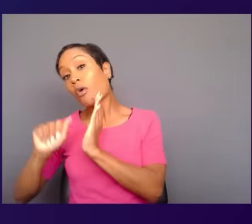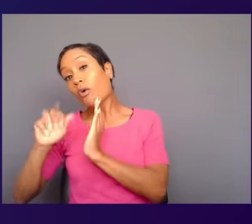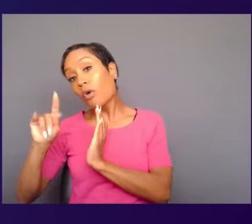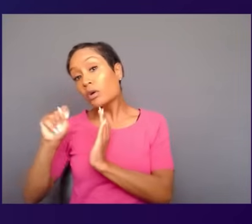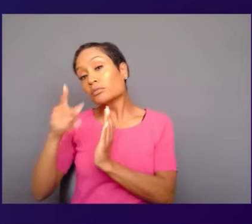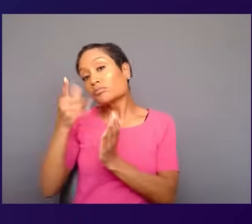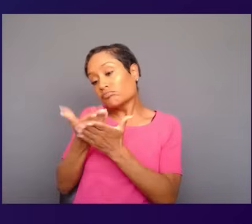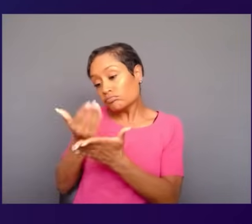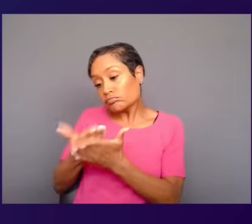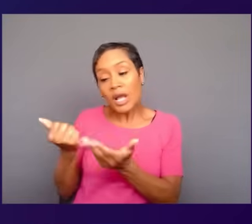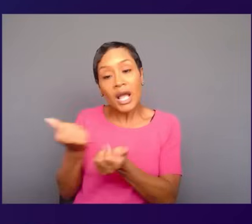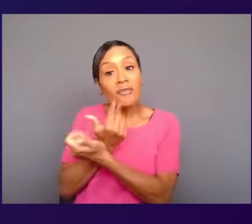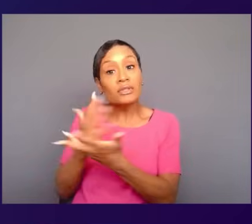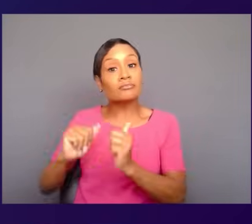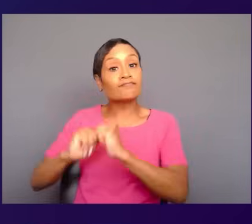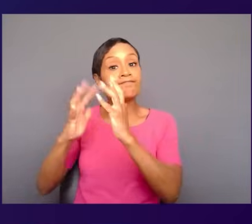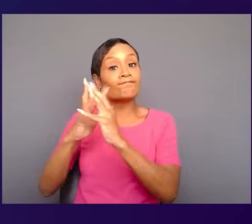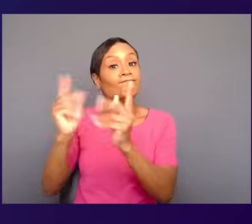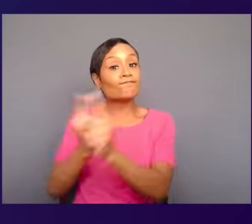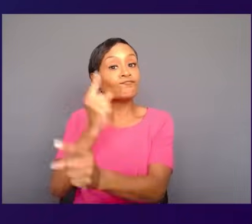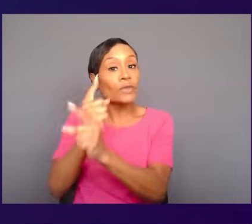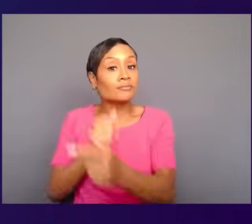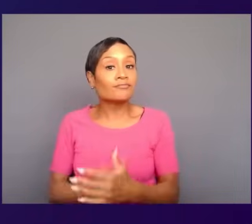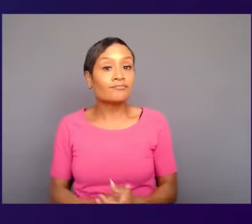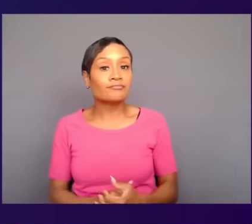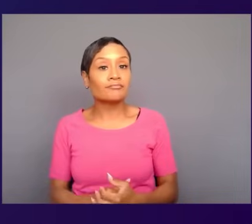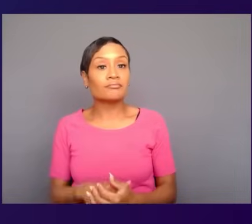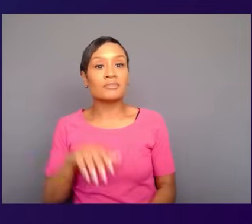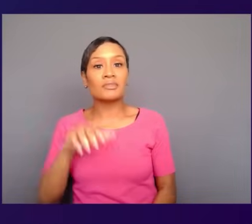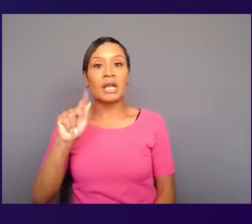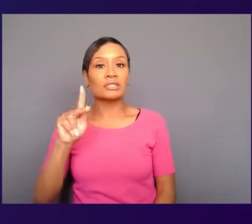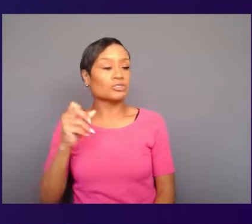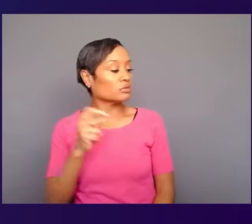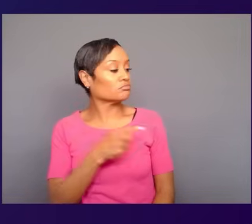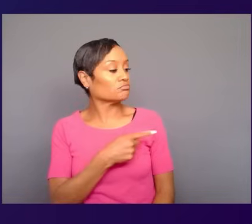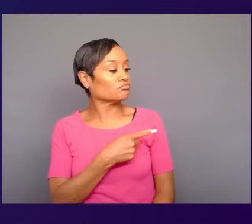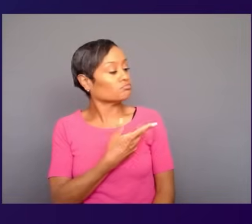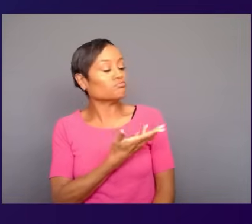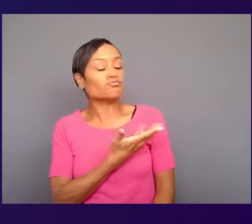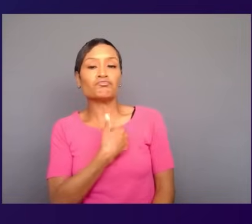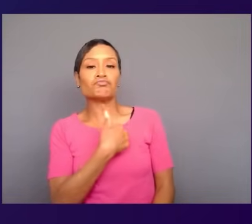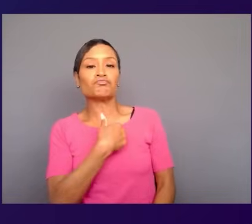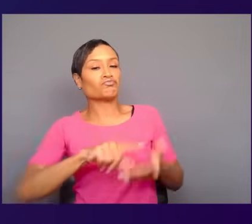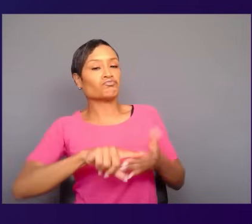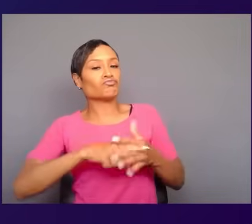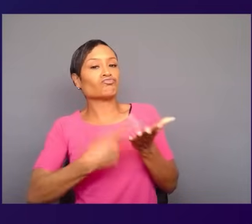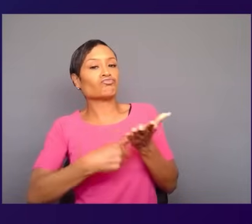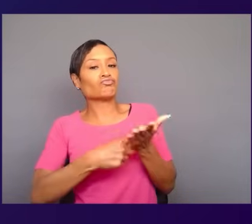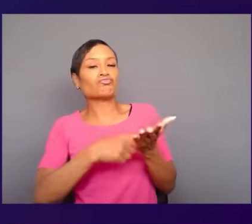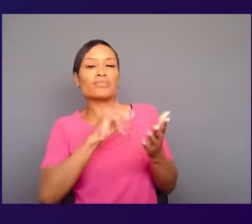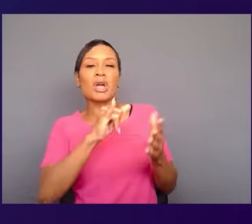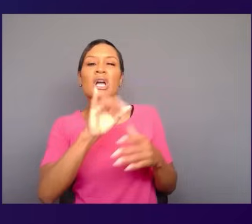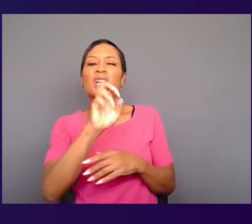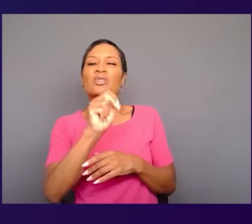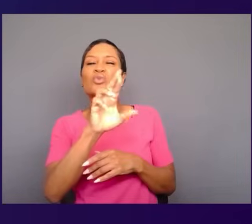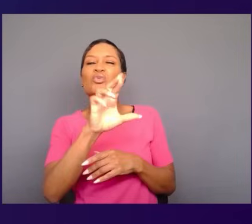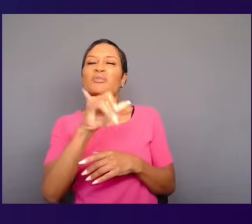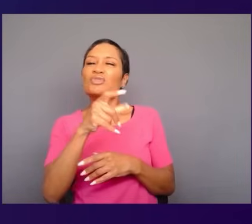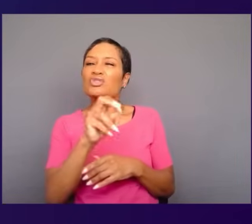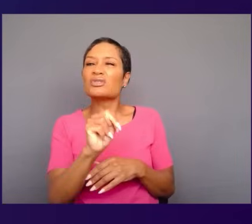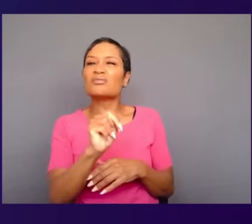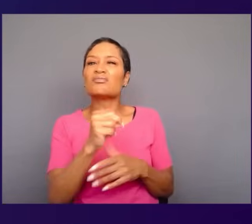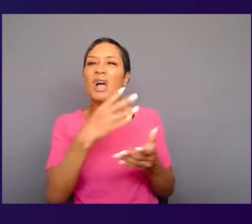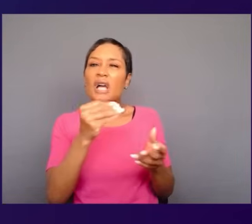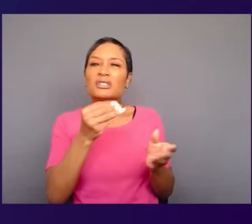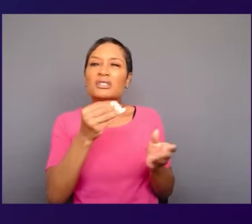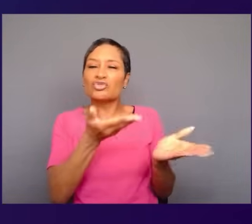that everything is set up correctly. Yeah, I can get us started on encryption in transit and at rest. I think at a very